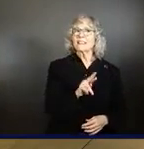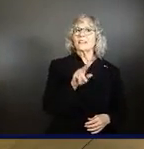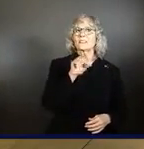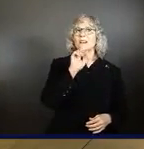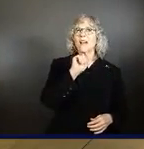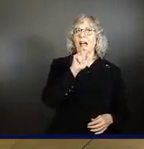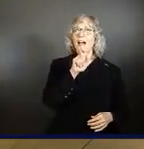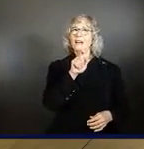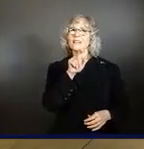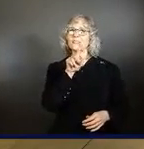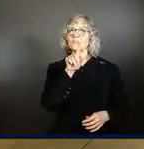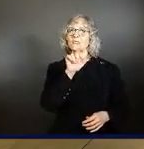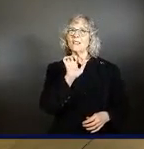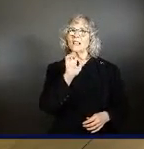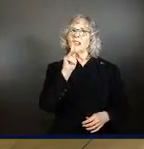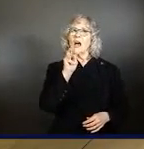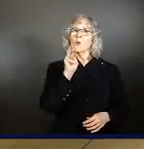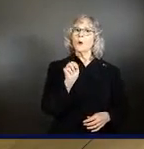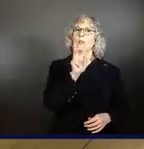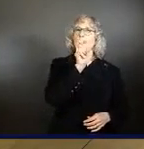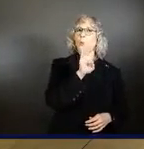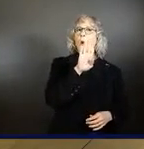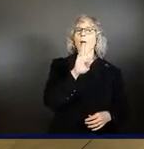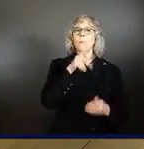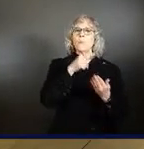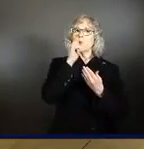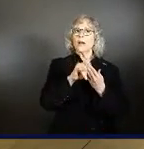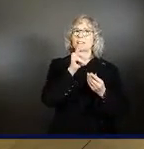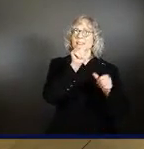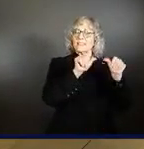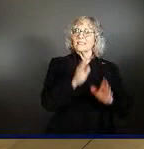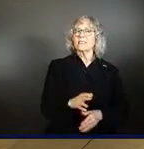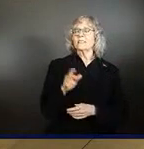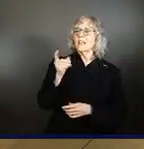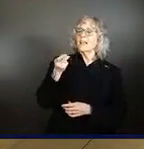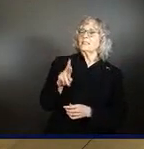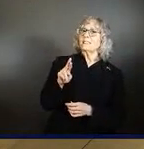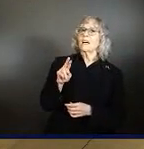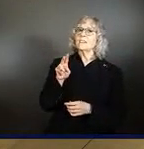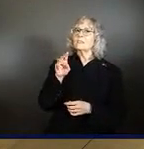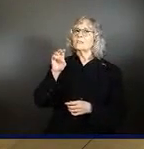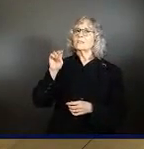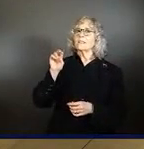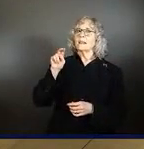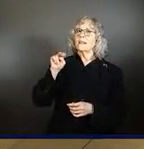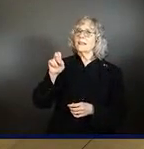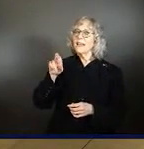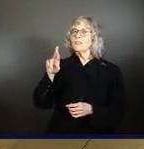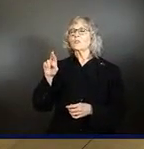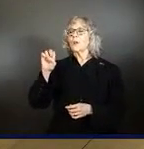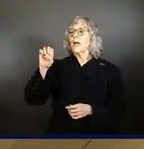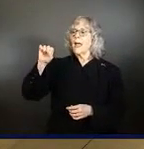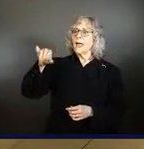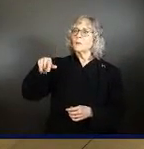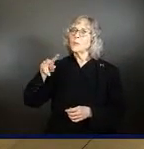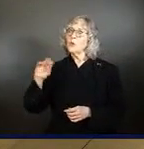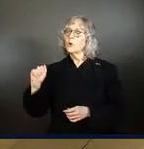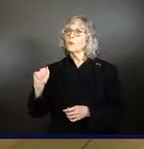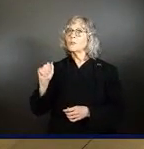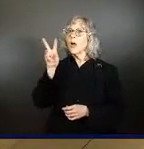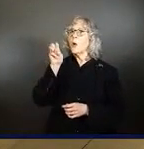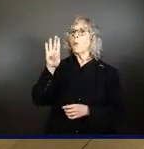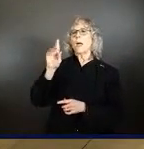Lockwood, Webb Project Scientist, and Dr. Nestor Espinoza, Webb Astronomer, both from the Space Telescope